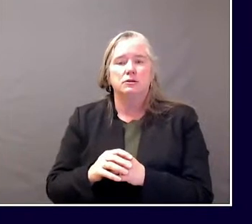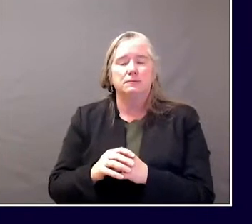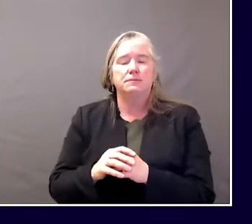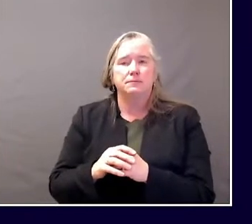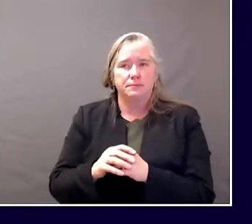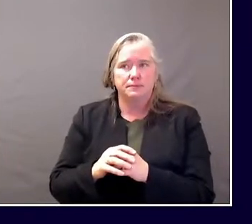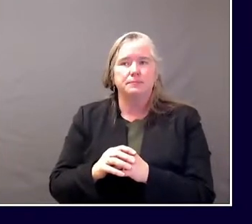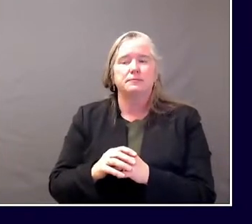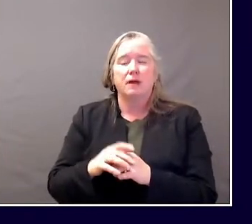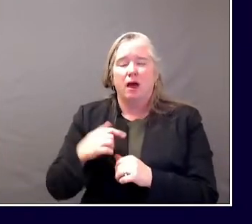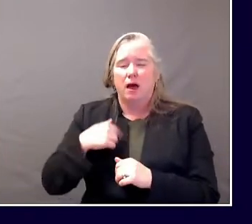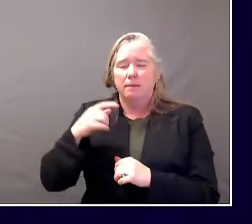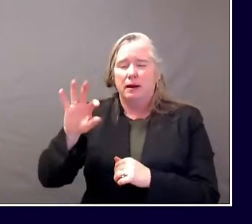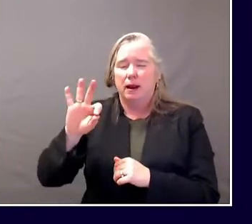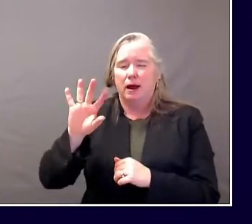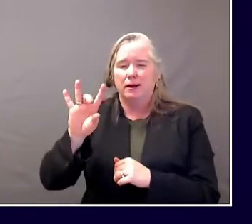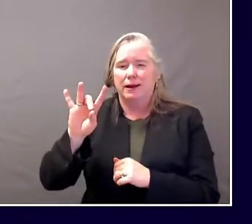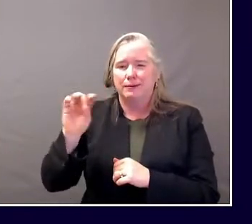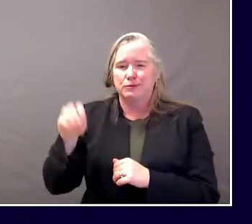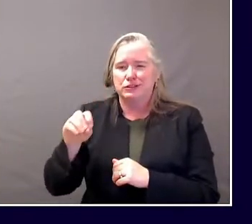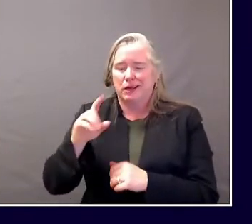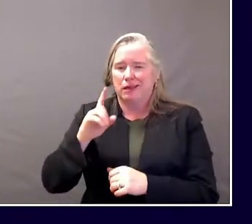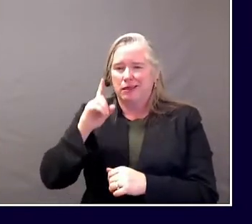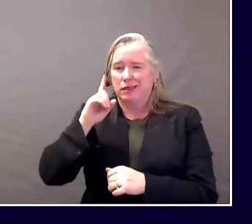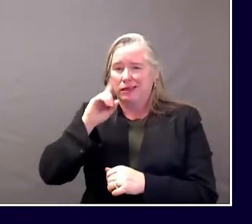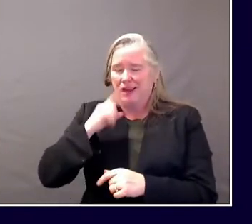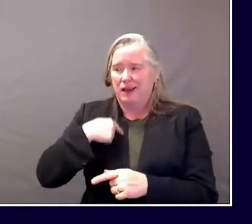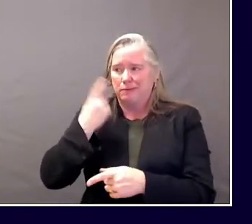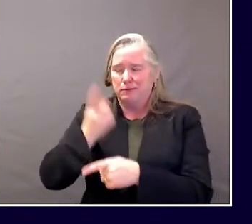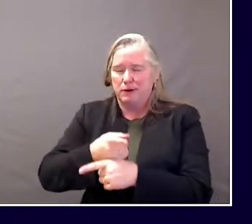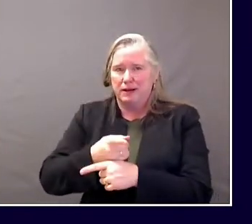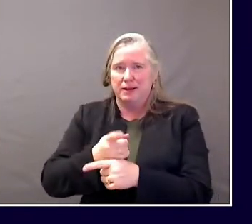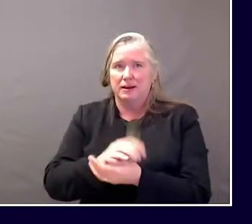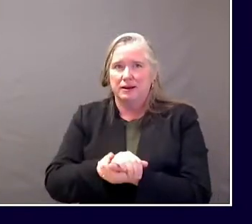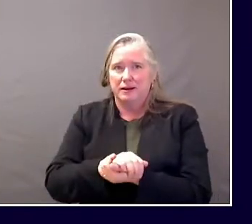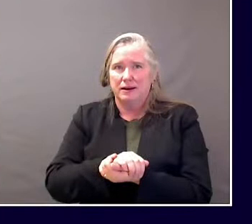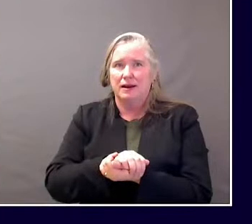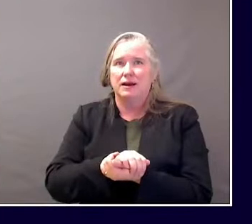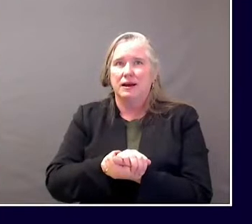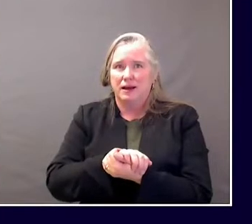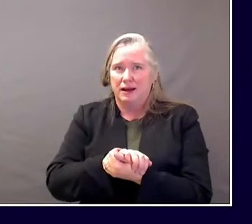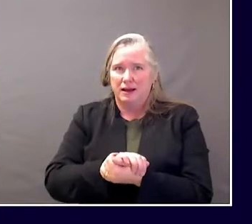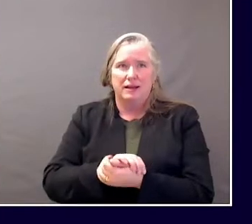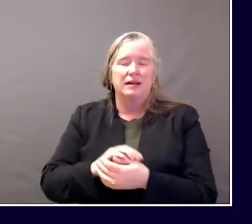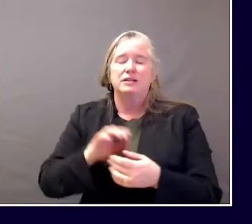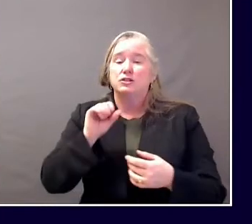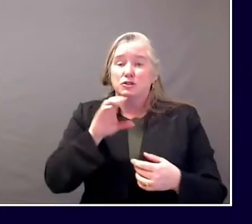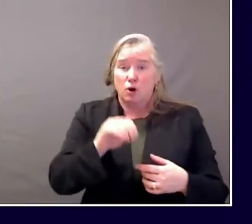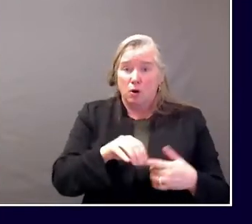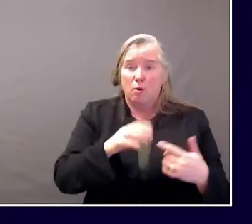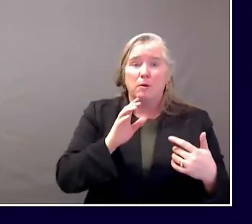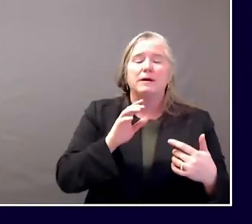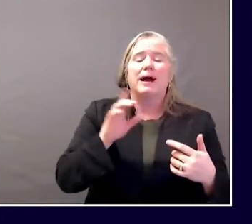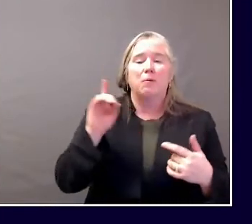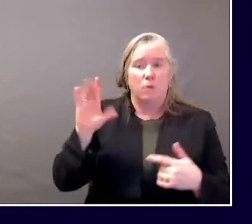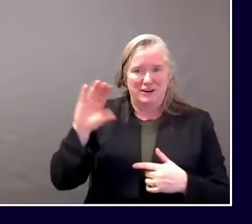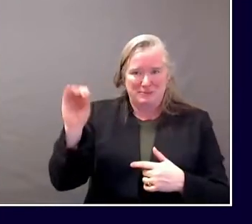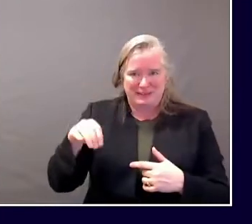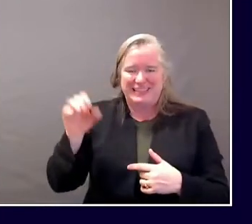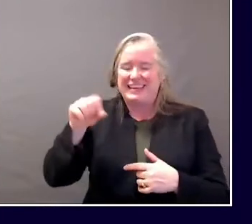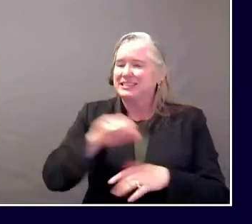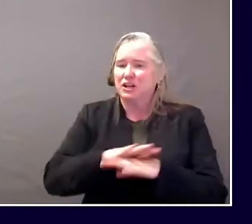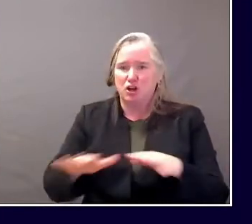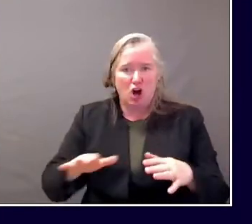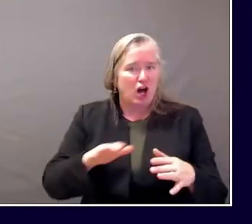am about 98% sure, but I am now 100% sure. Great, thank